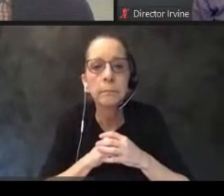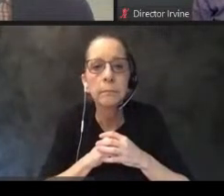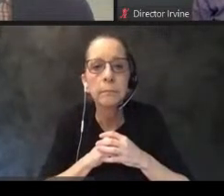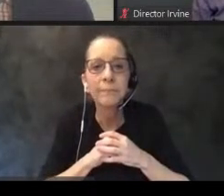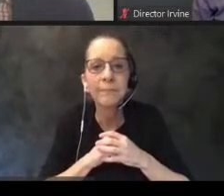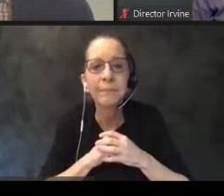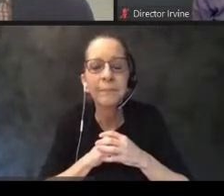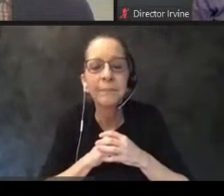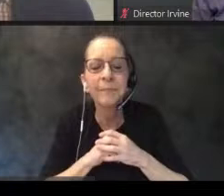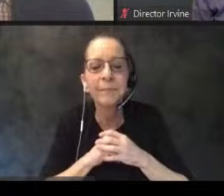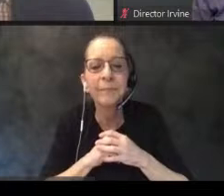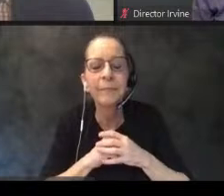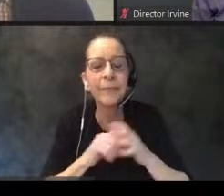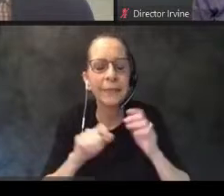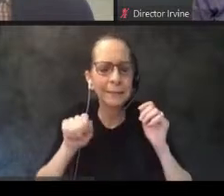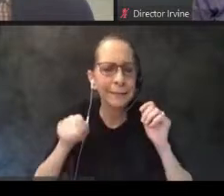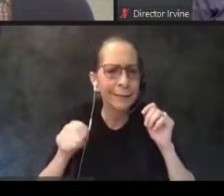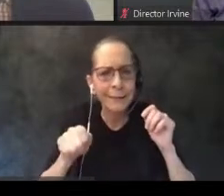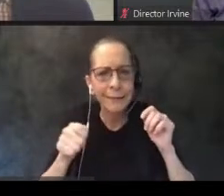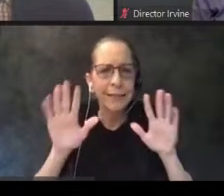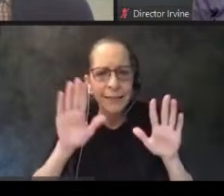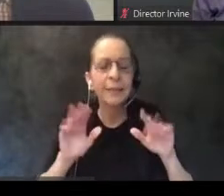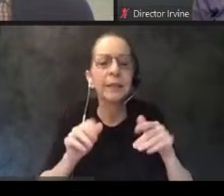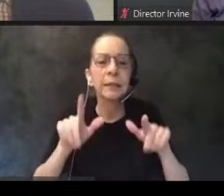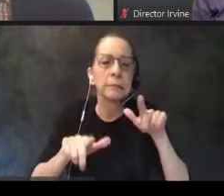Sorry about that, I clicked that off.